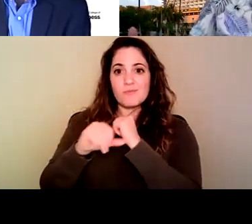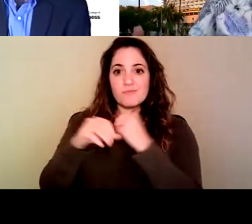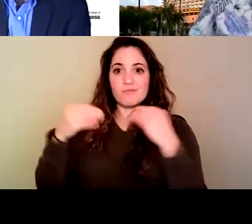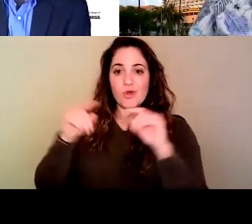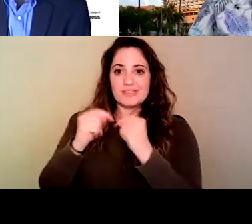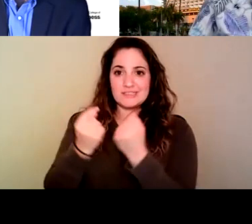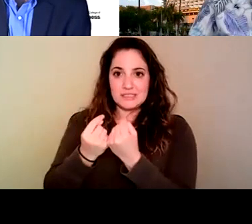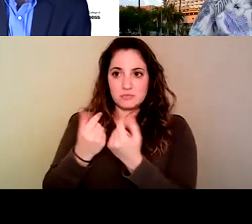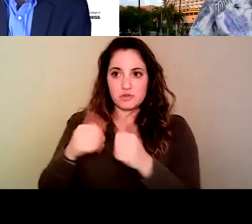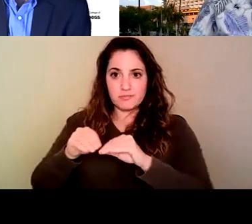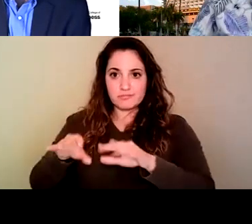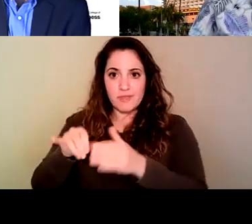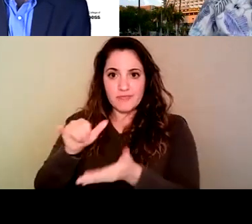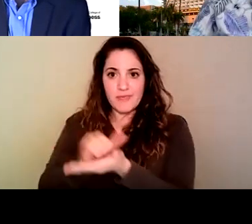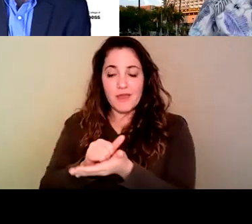our partners,